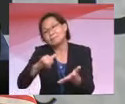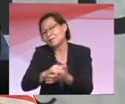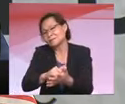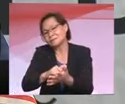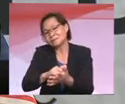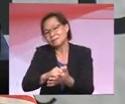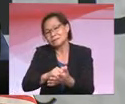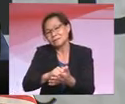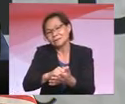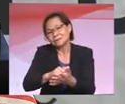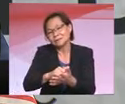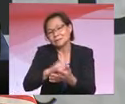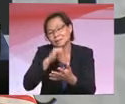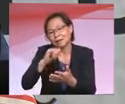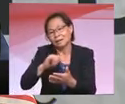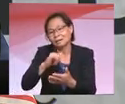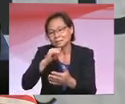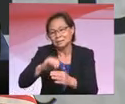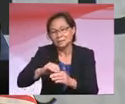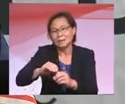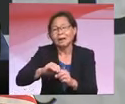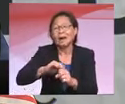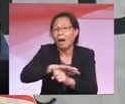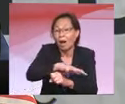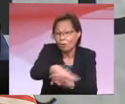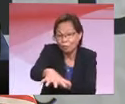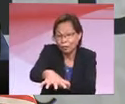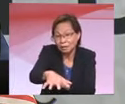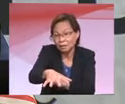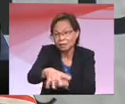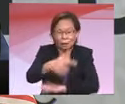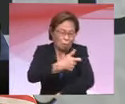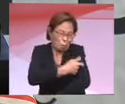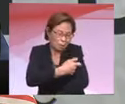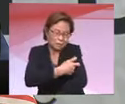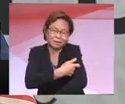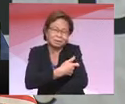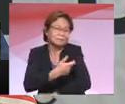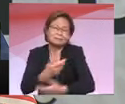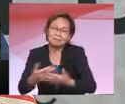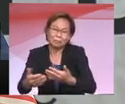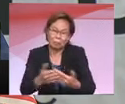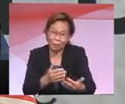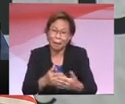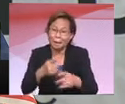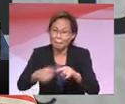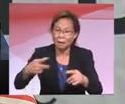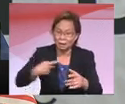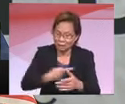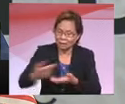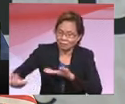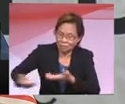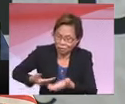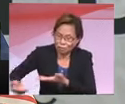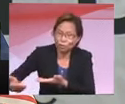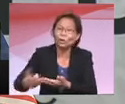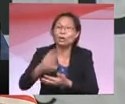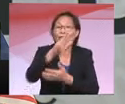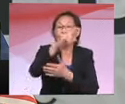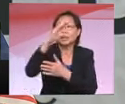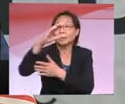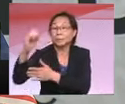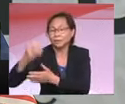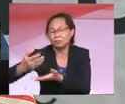the mutation would not be affecting the vaccine. But in our progress in negotiation with the three companies so